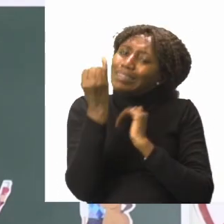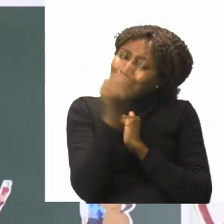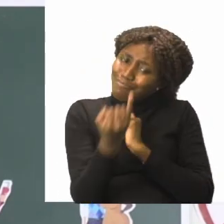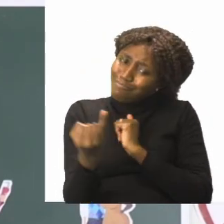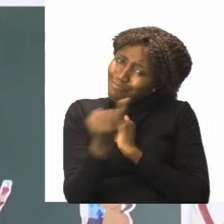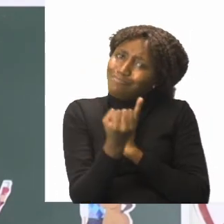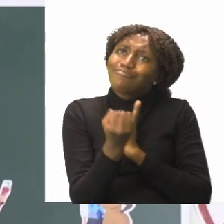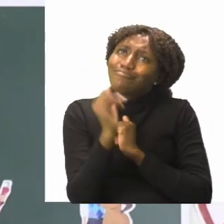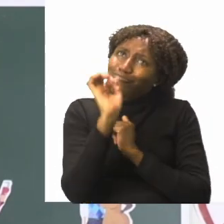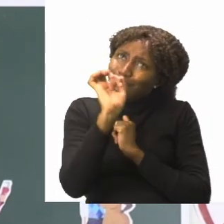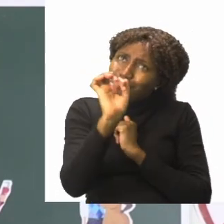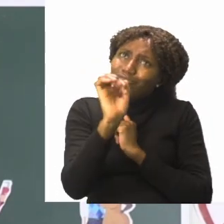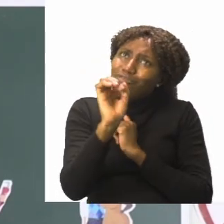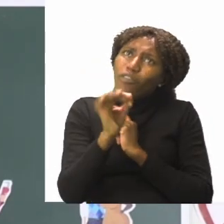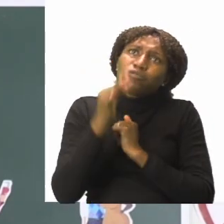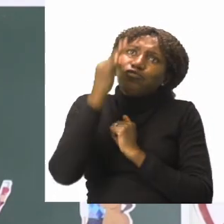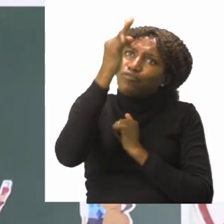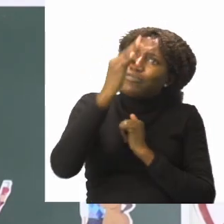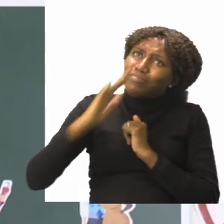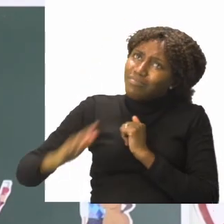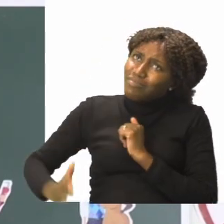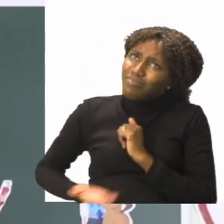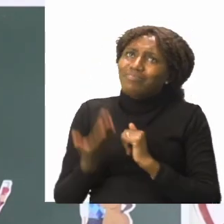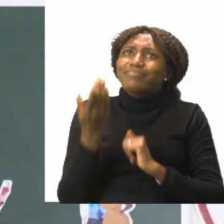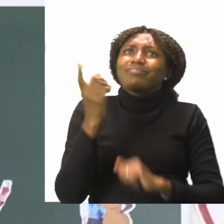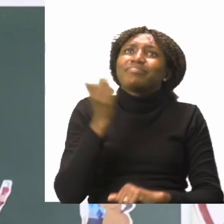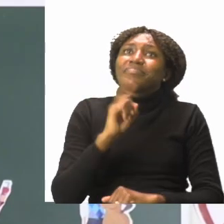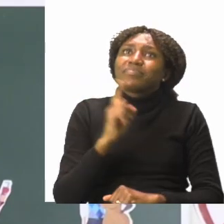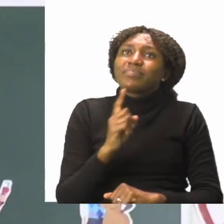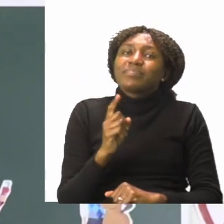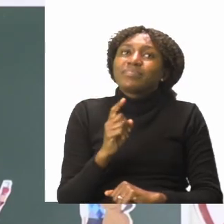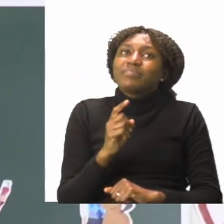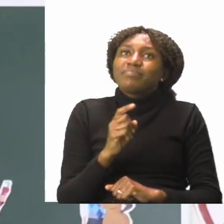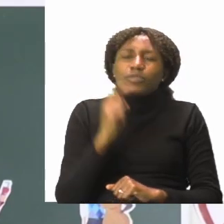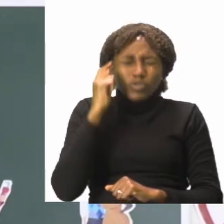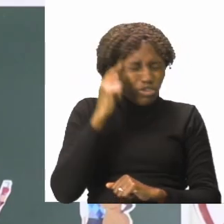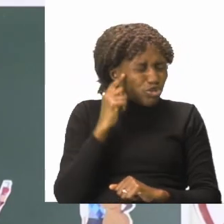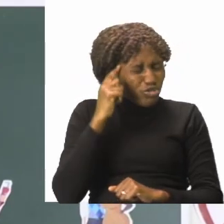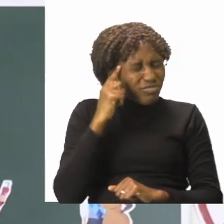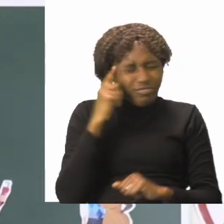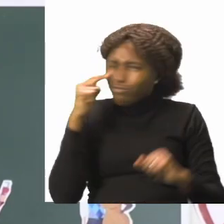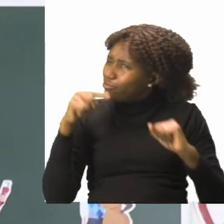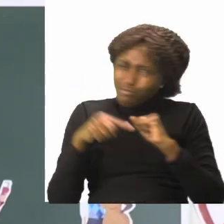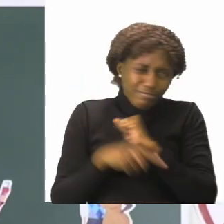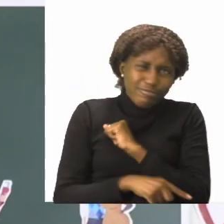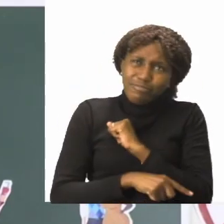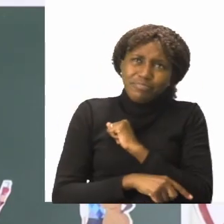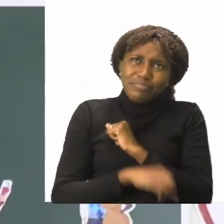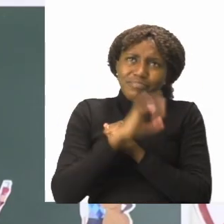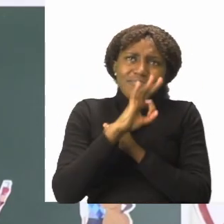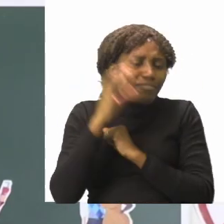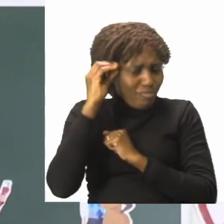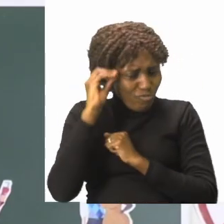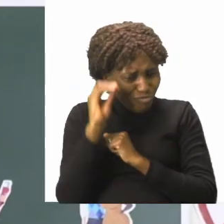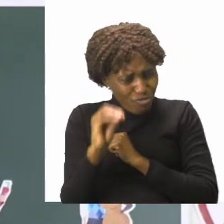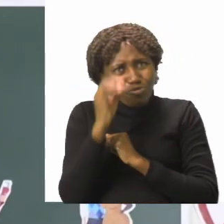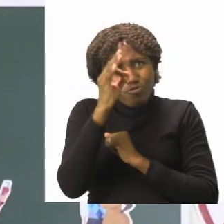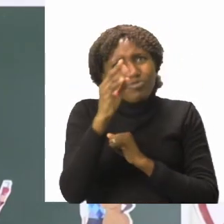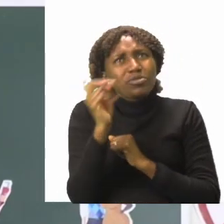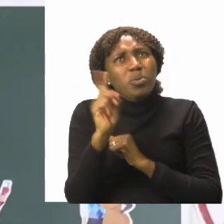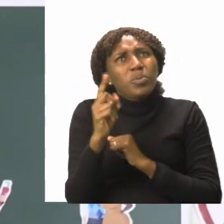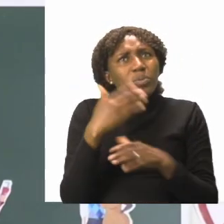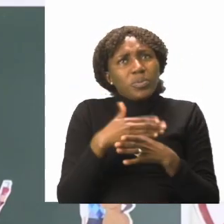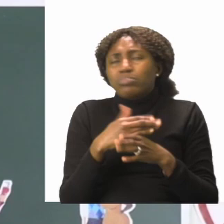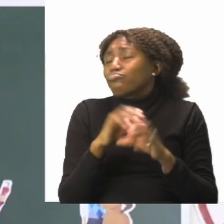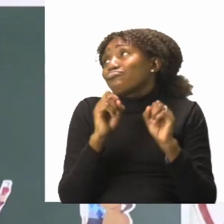beautiful picture. Take your time and really say what you want to be. If you're not sure what you want to be yet, that's